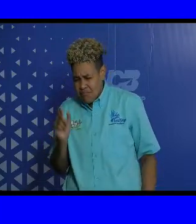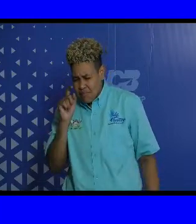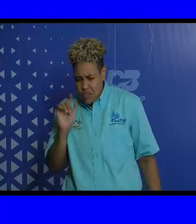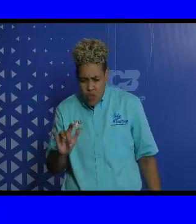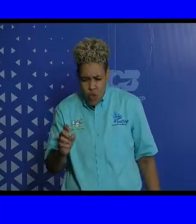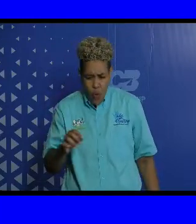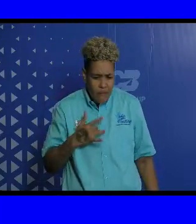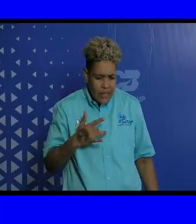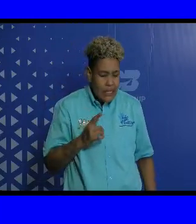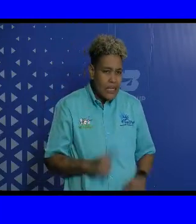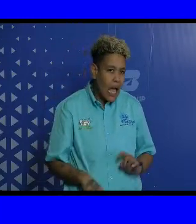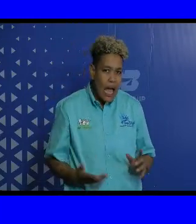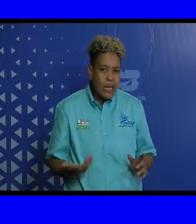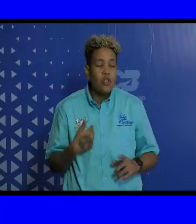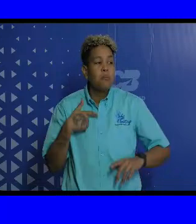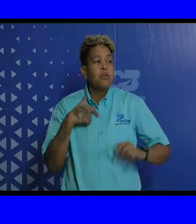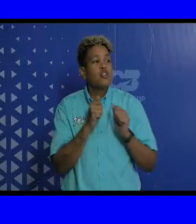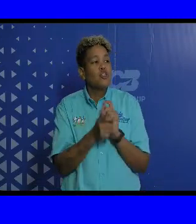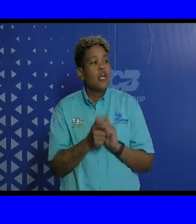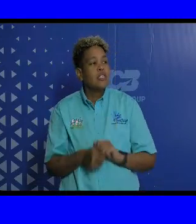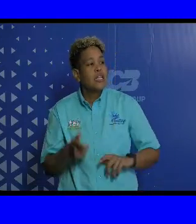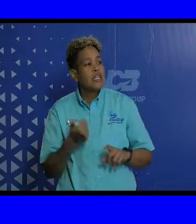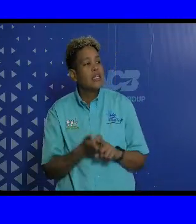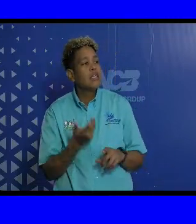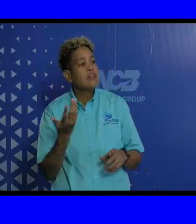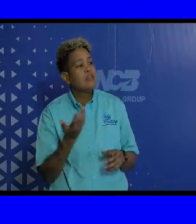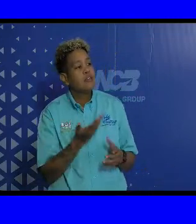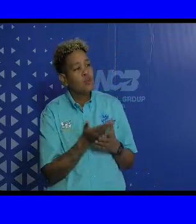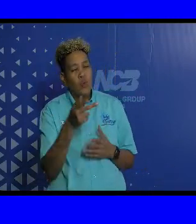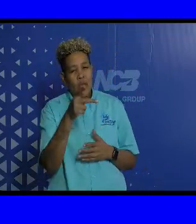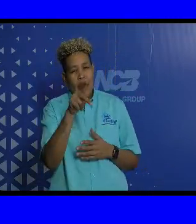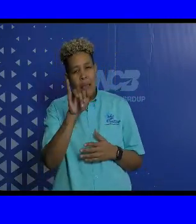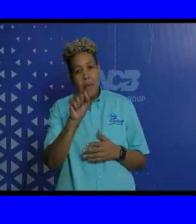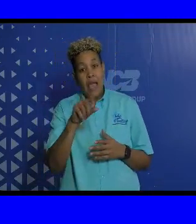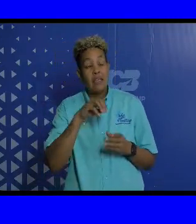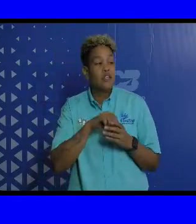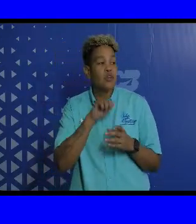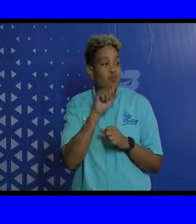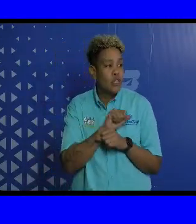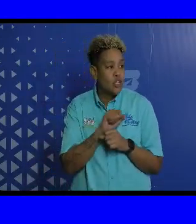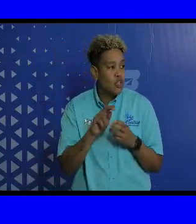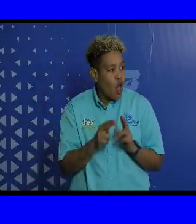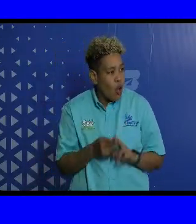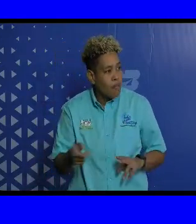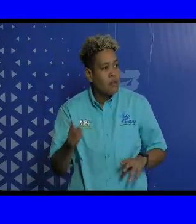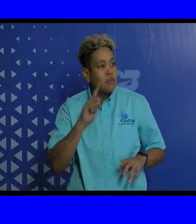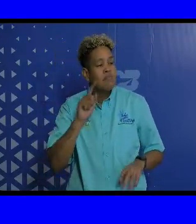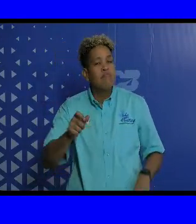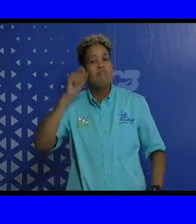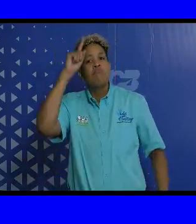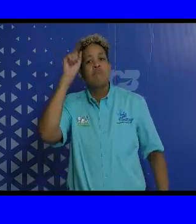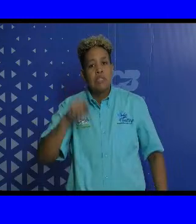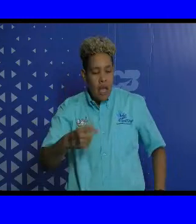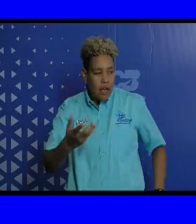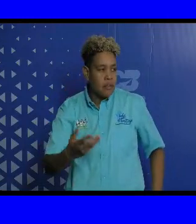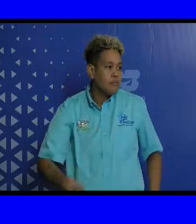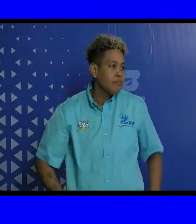or feel. So let me translate at least a couple of those KPIs into something that's a bit more easily